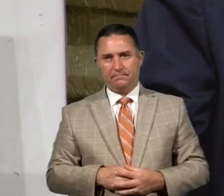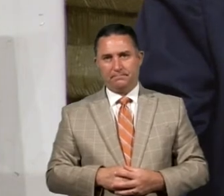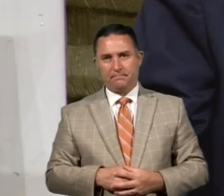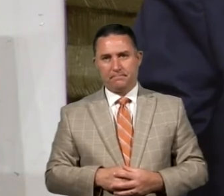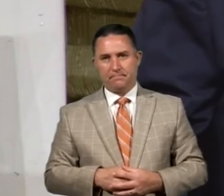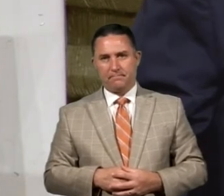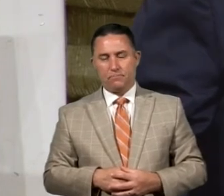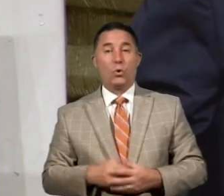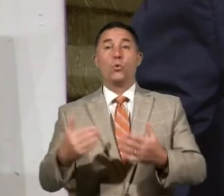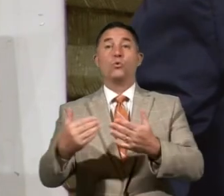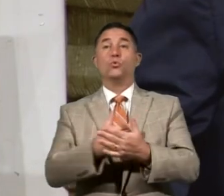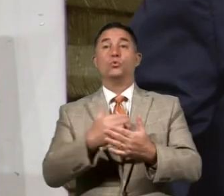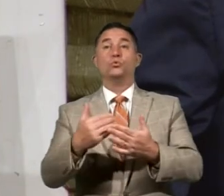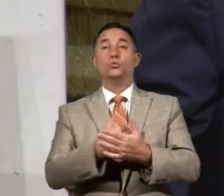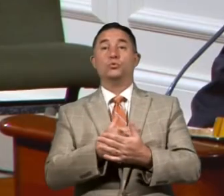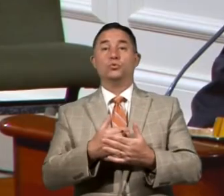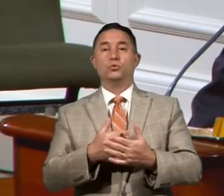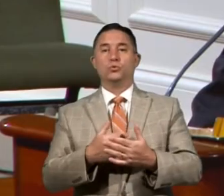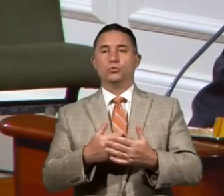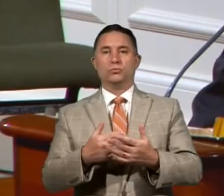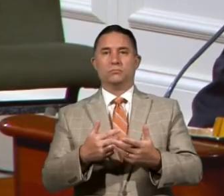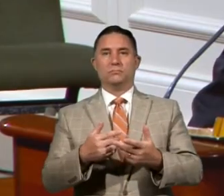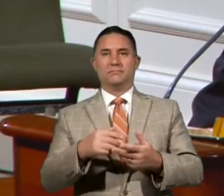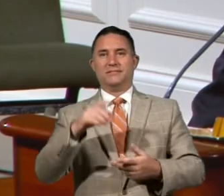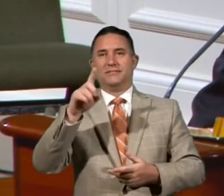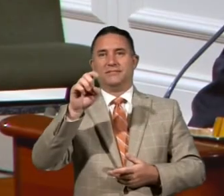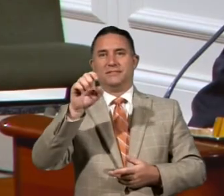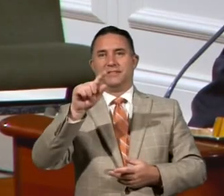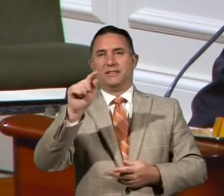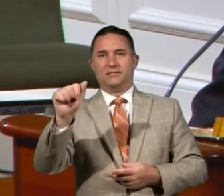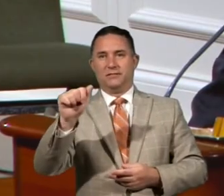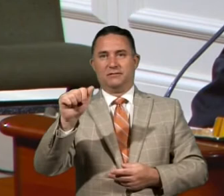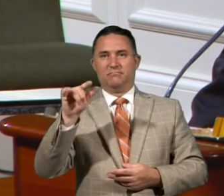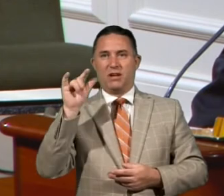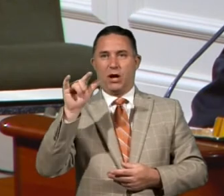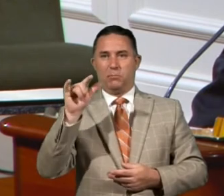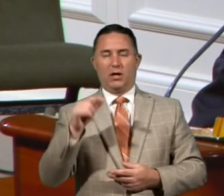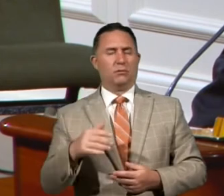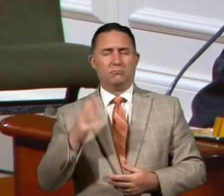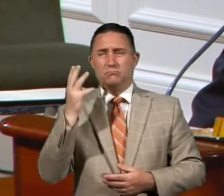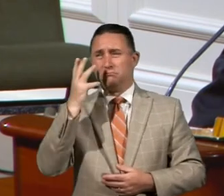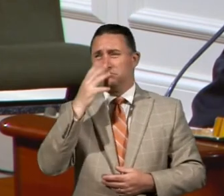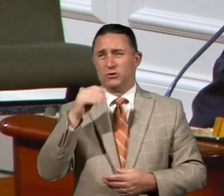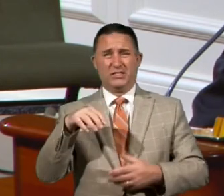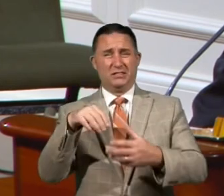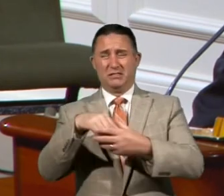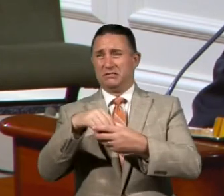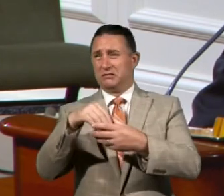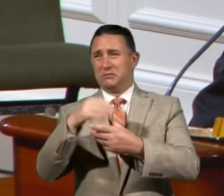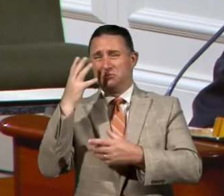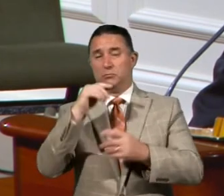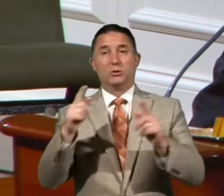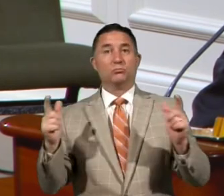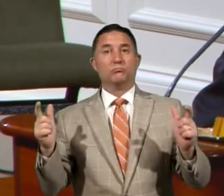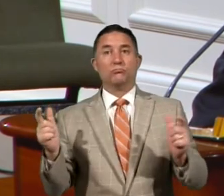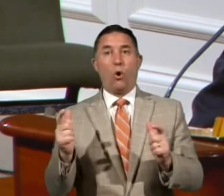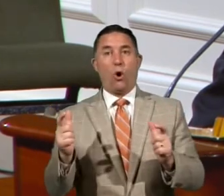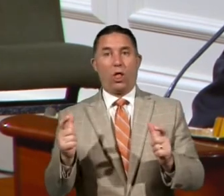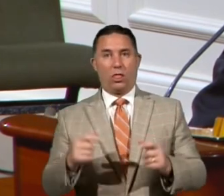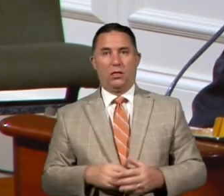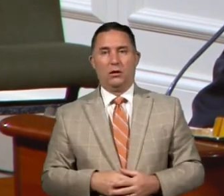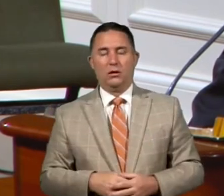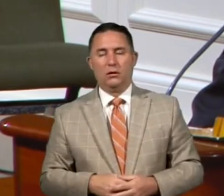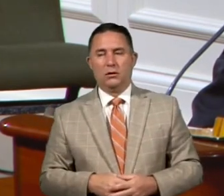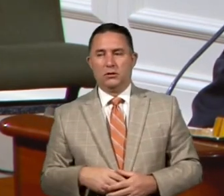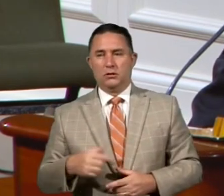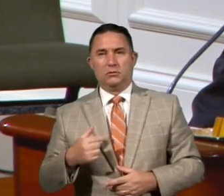and they put a brand new interior in it. It's a brand new Delta airplane. Beautiful interior, but tiny.